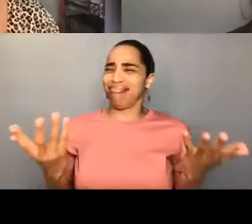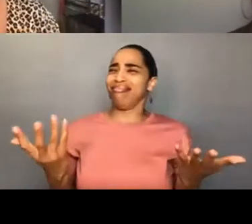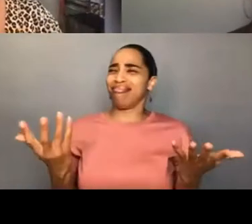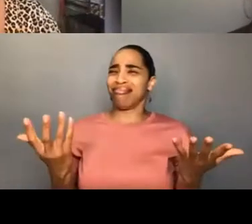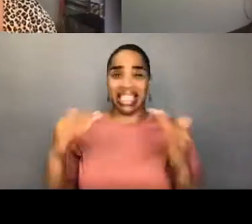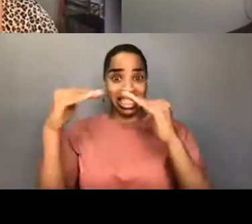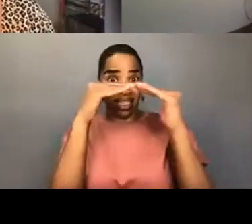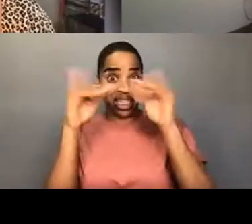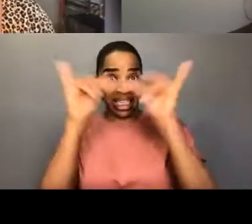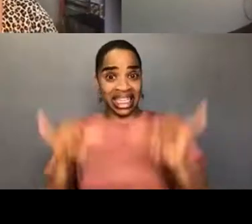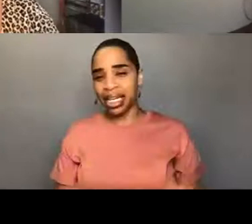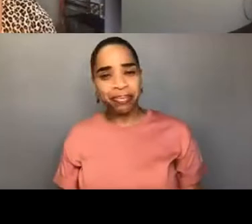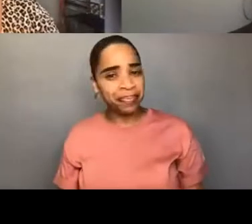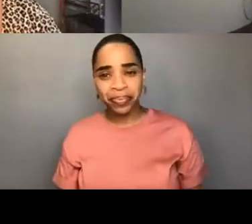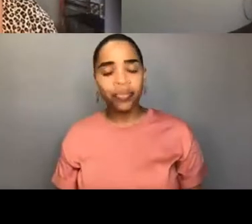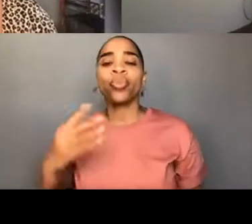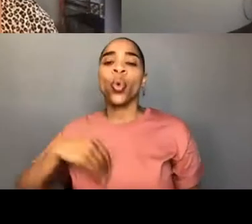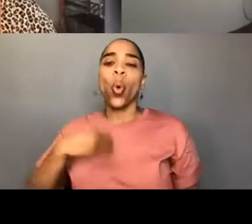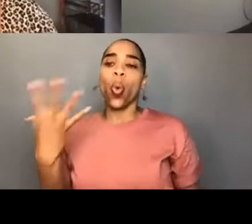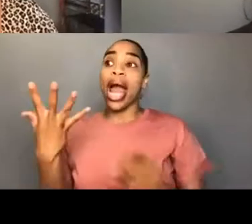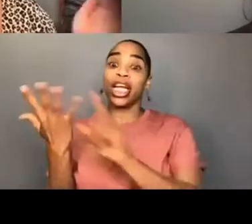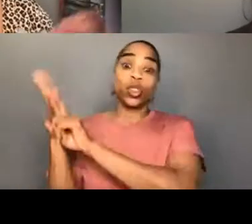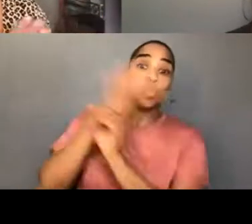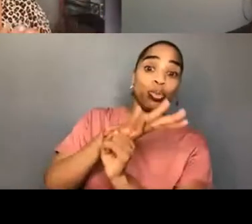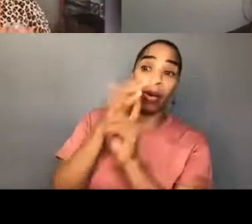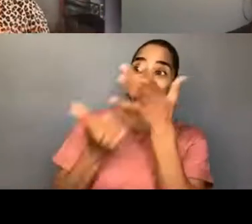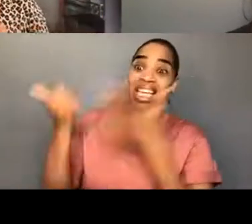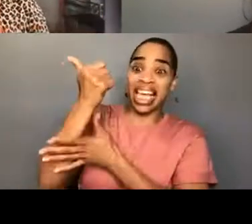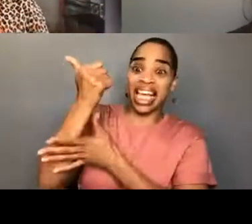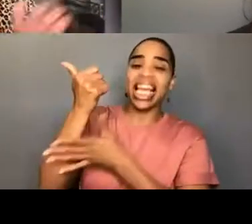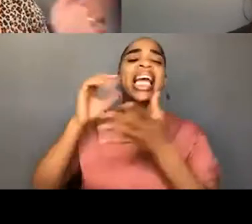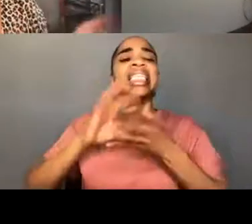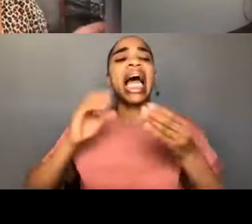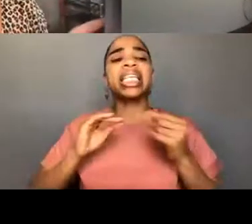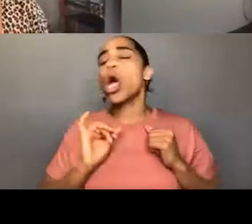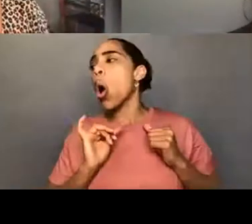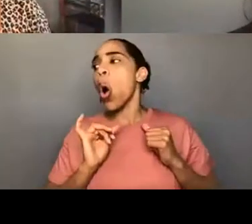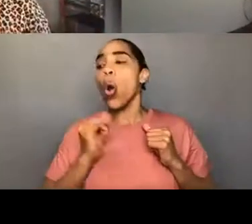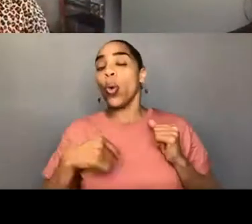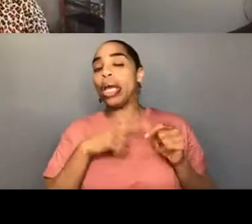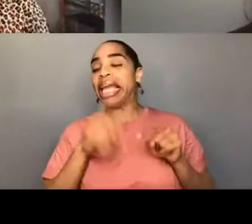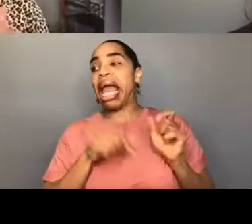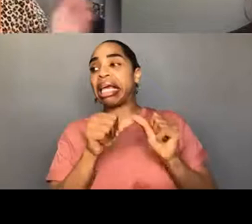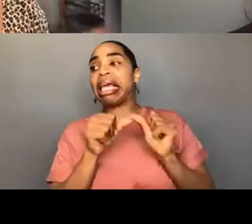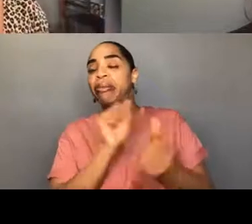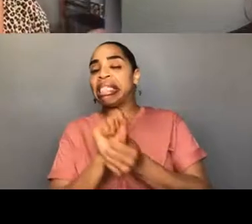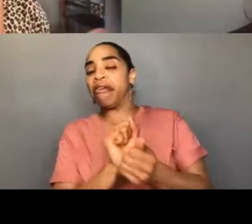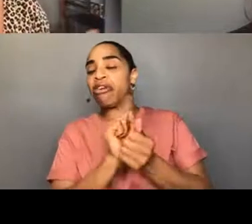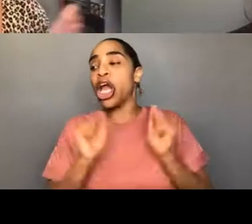one thing that white supremacy is able to do is adapt in ways where it says, okay, we can't have that exact same system. We can't